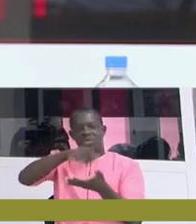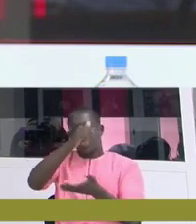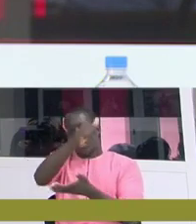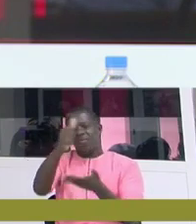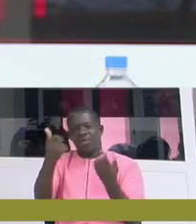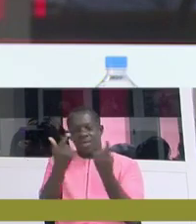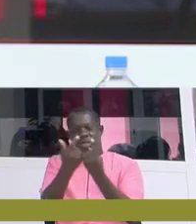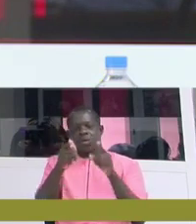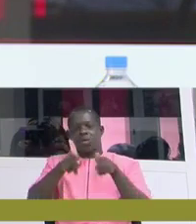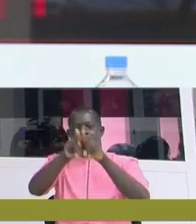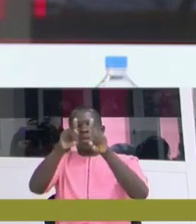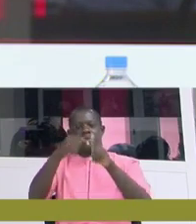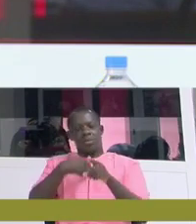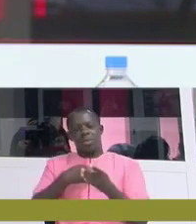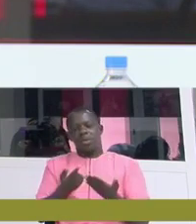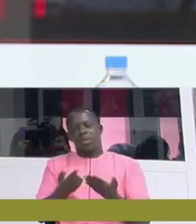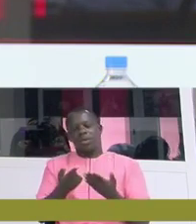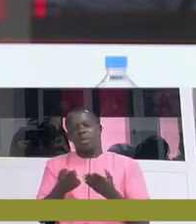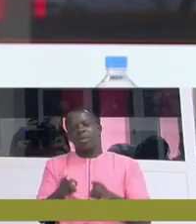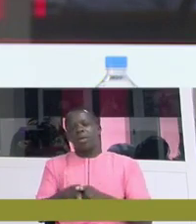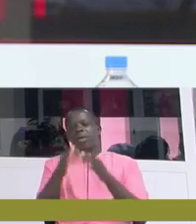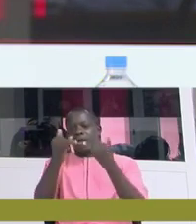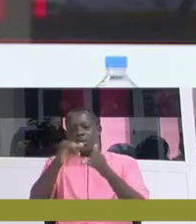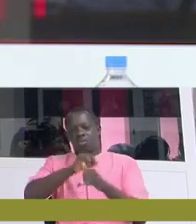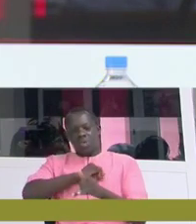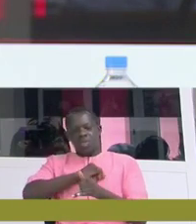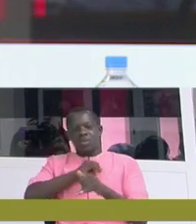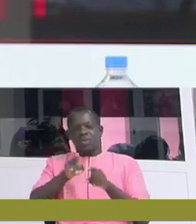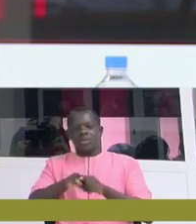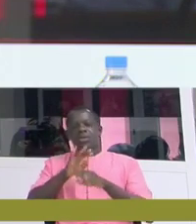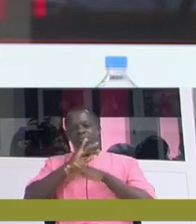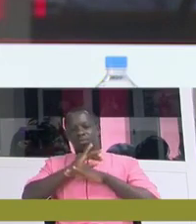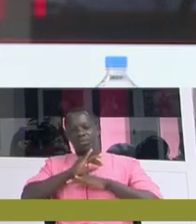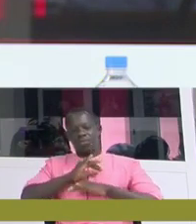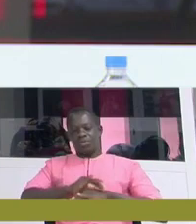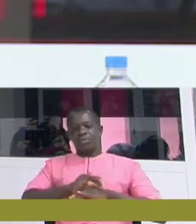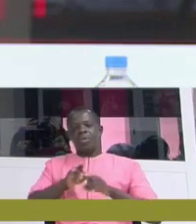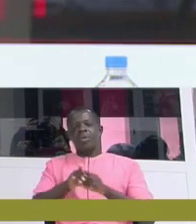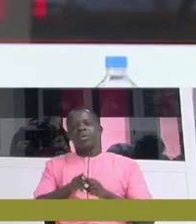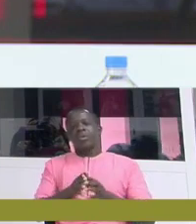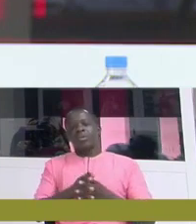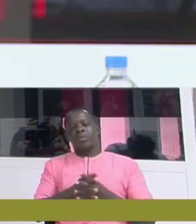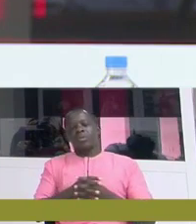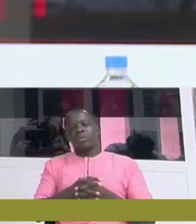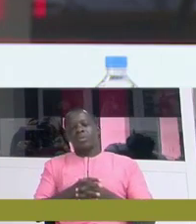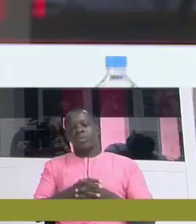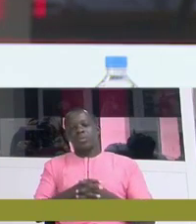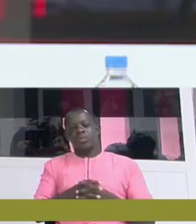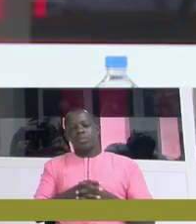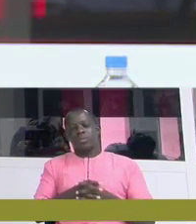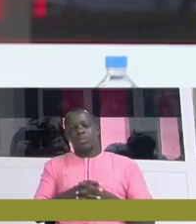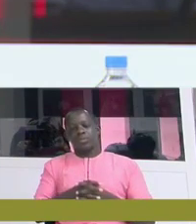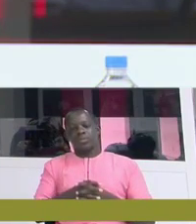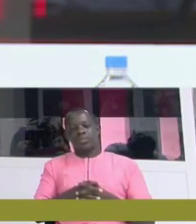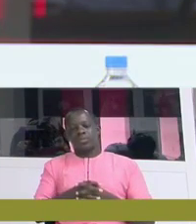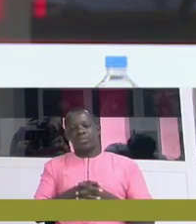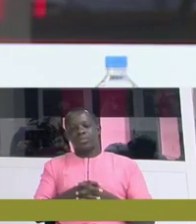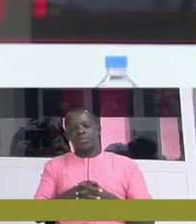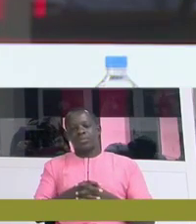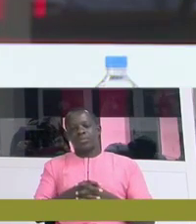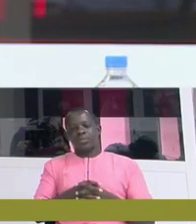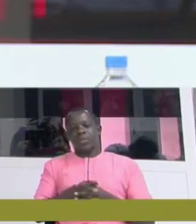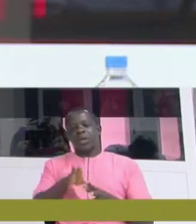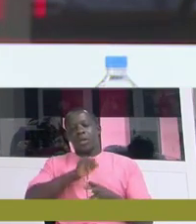hands. Saying Kamuta. Then I became calm. Saying APRC la Dokuo Kono. Fiongol meni kanate, Sukurol nim